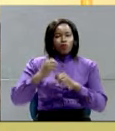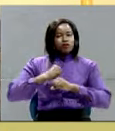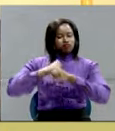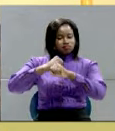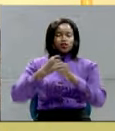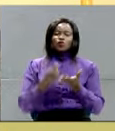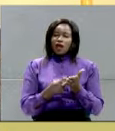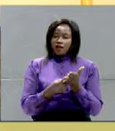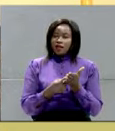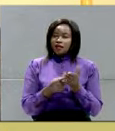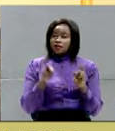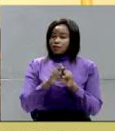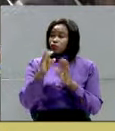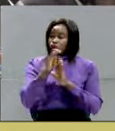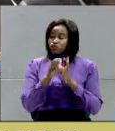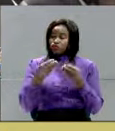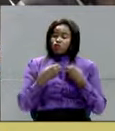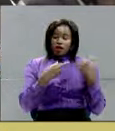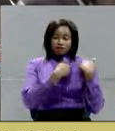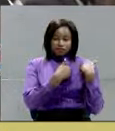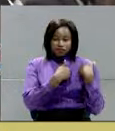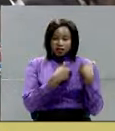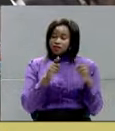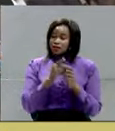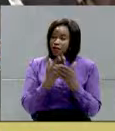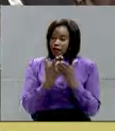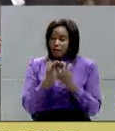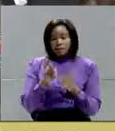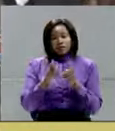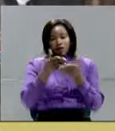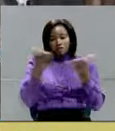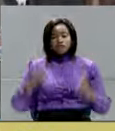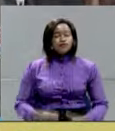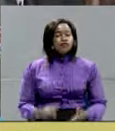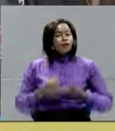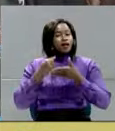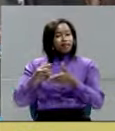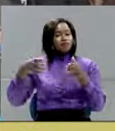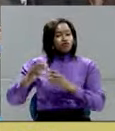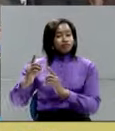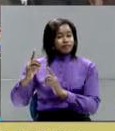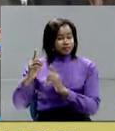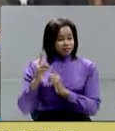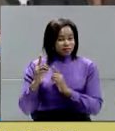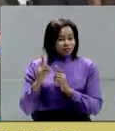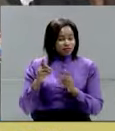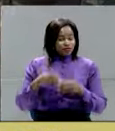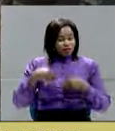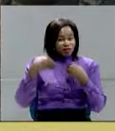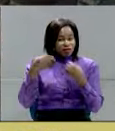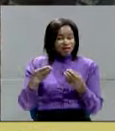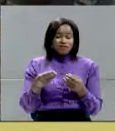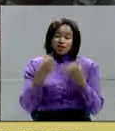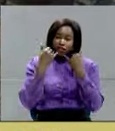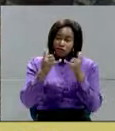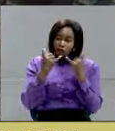us in the Constitution. Kalimire called upon the public to assist the security agencies in providing relevant